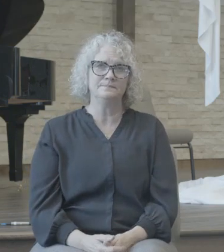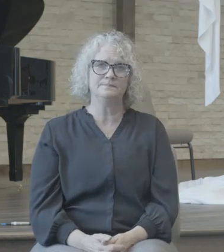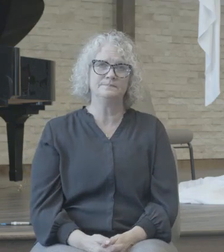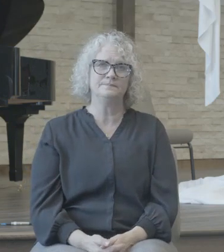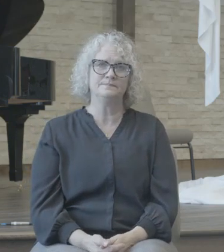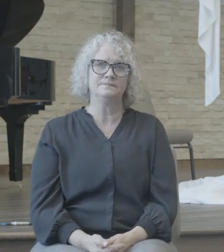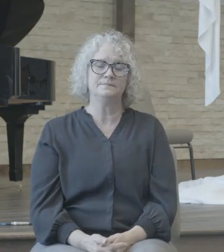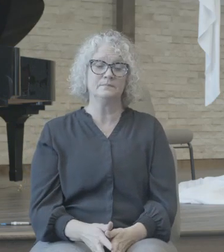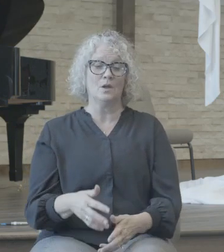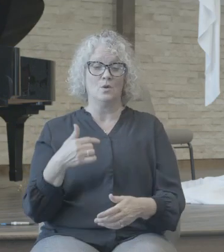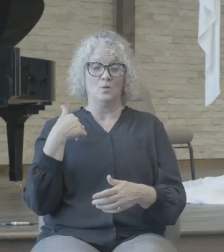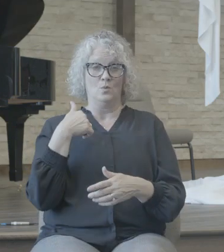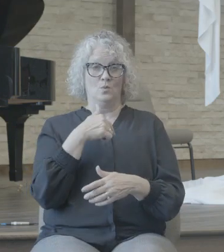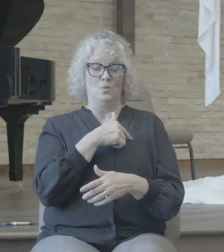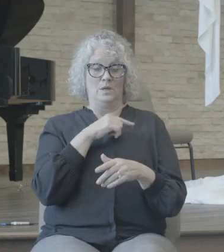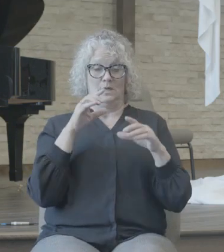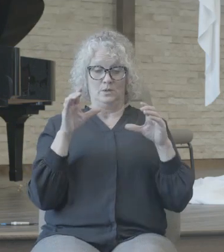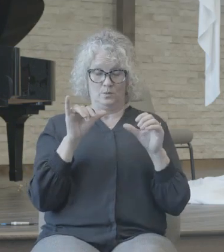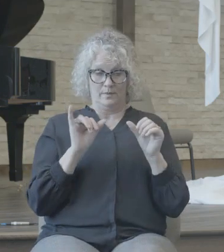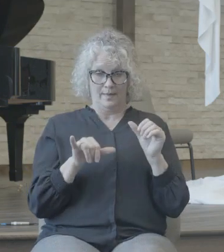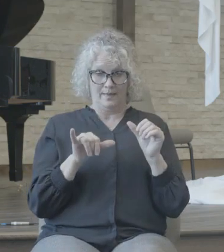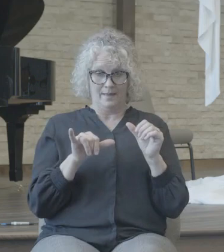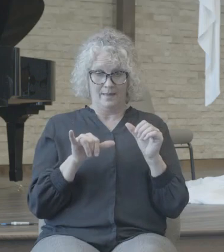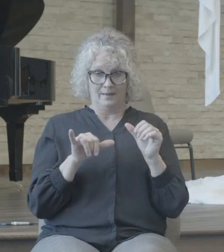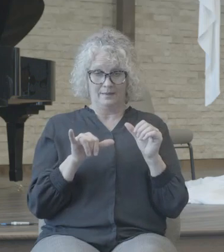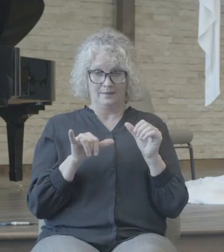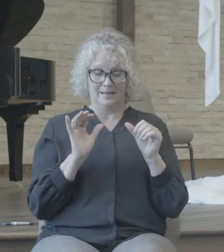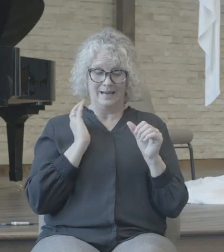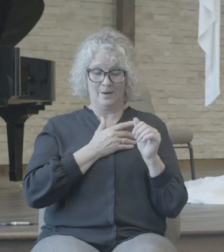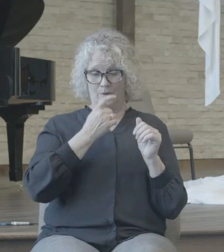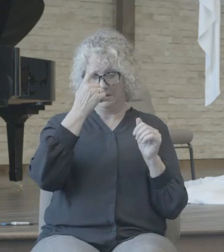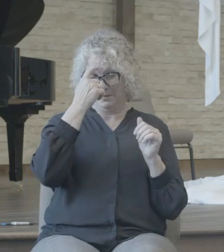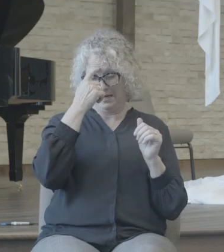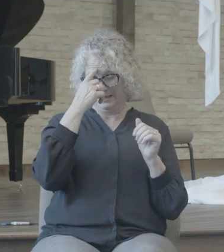When we do that, when we give Him our minds,